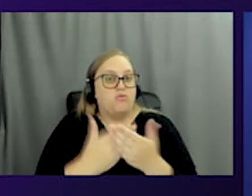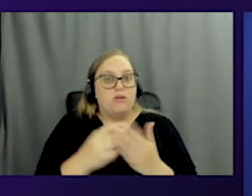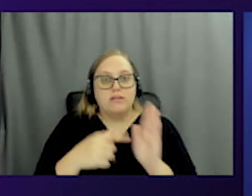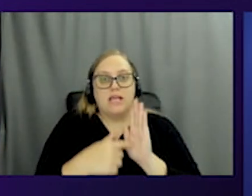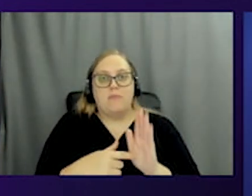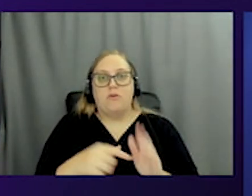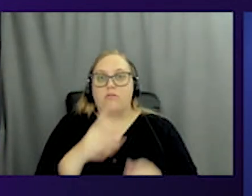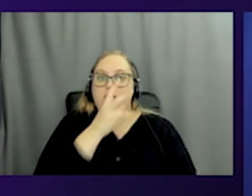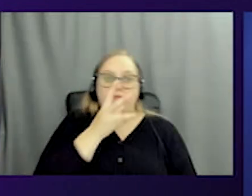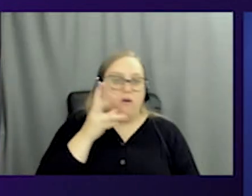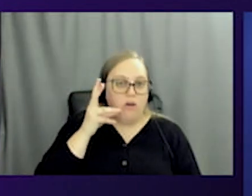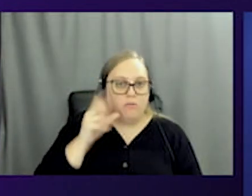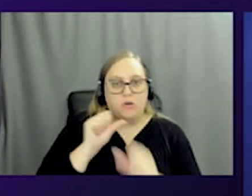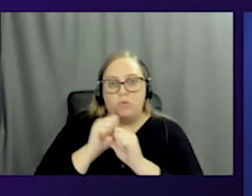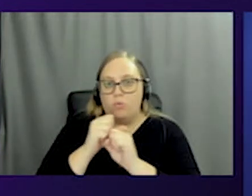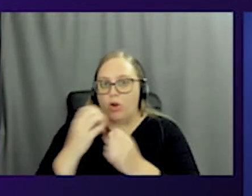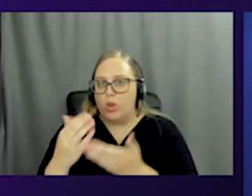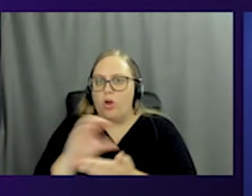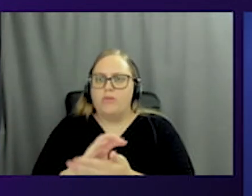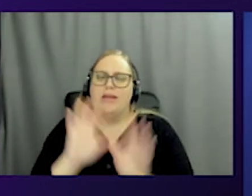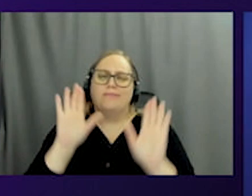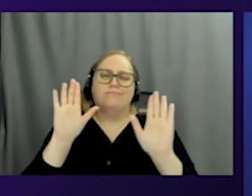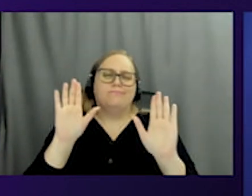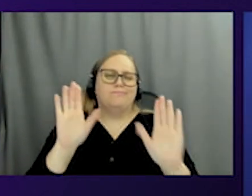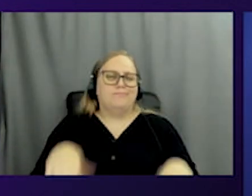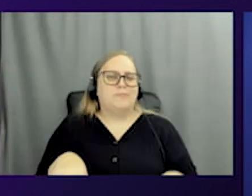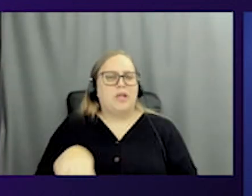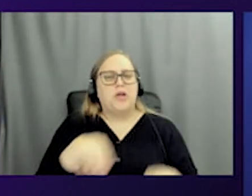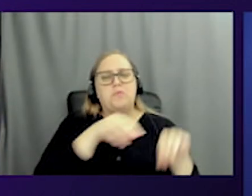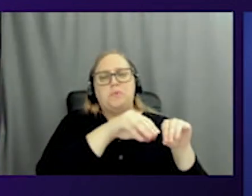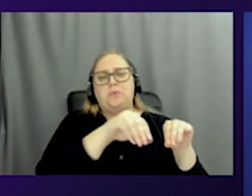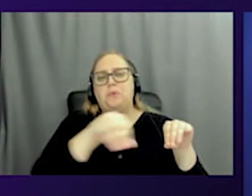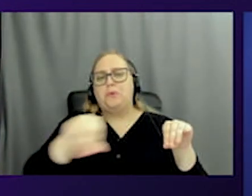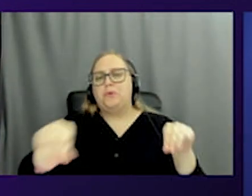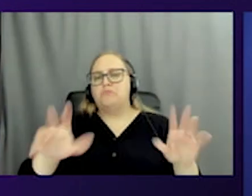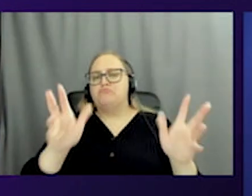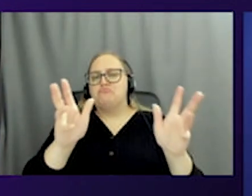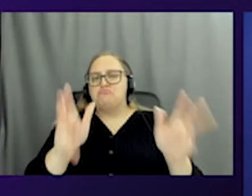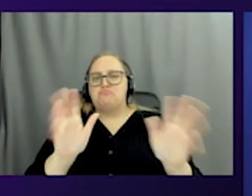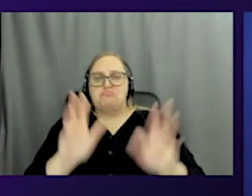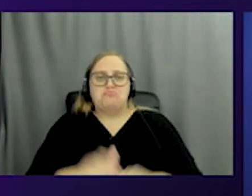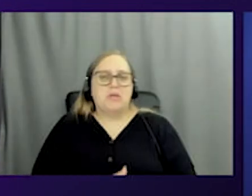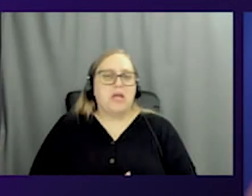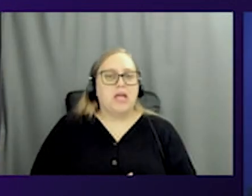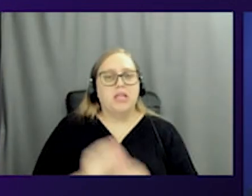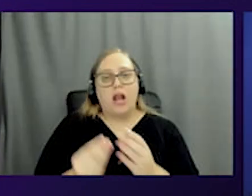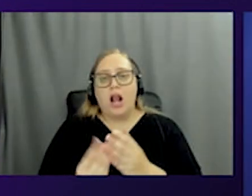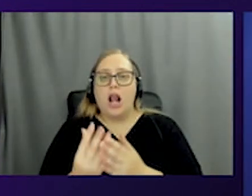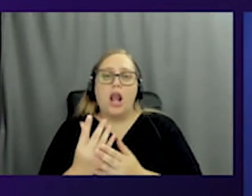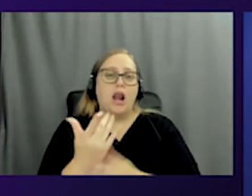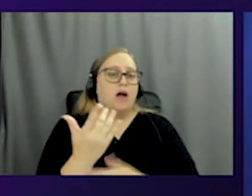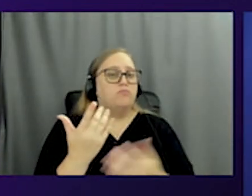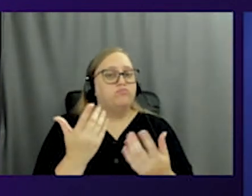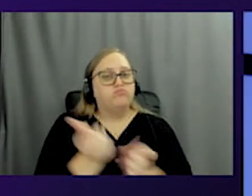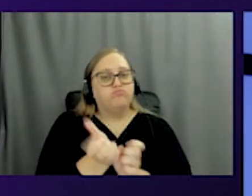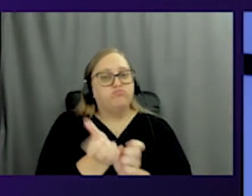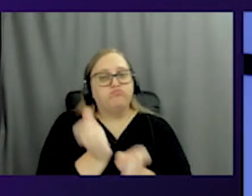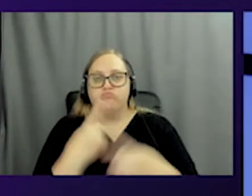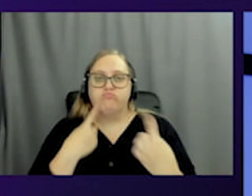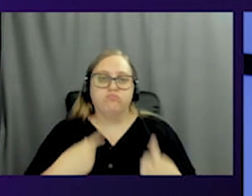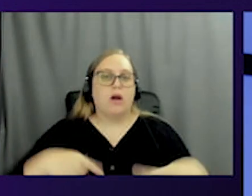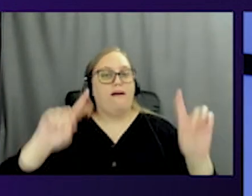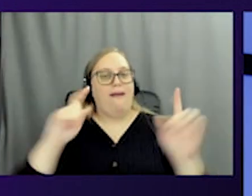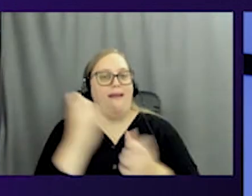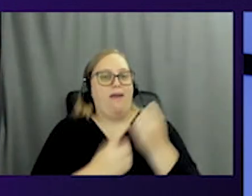that, people just think, oh, we throw down some seeds or a seedling and some crops germinate, and then, suddenly all of us have food